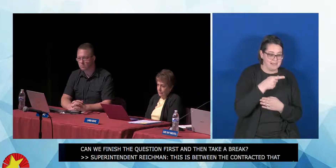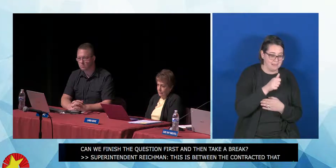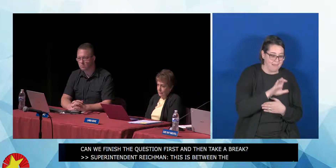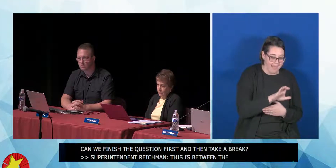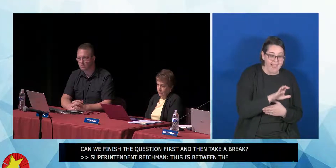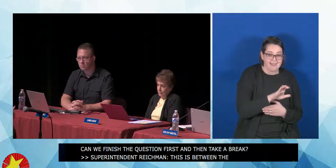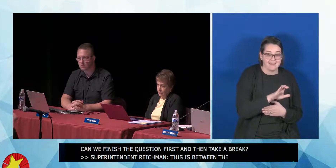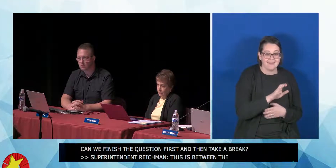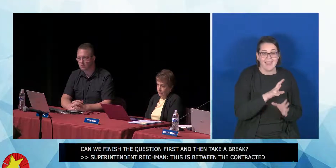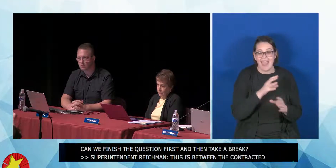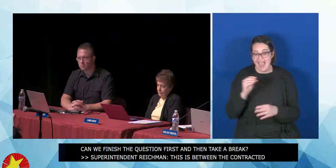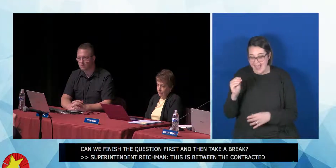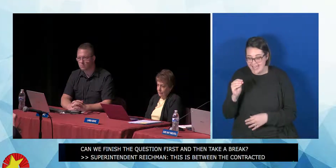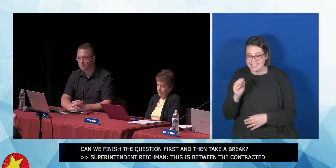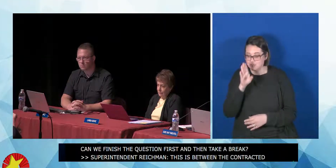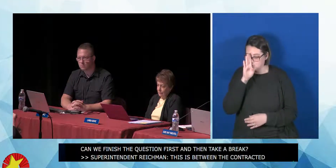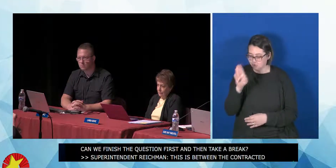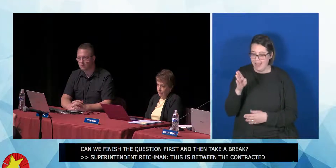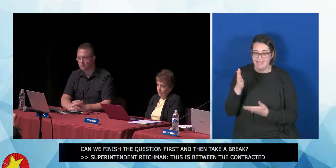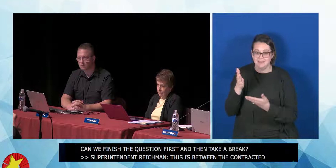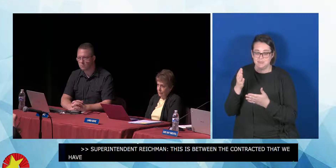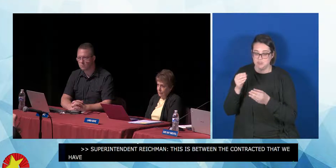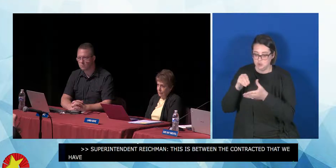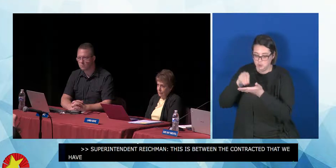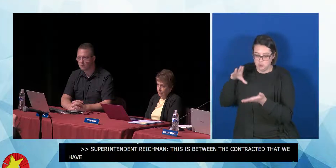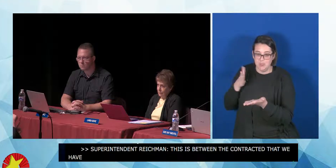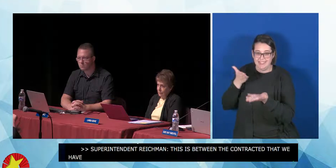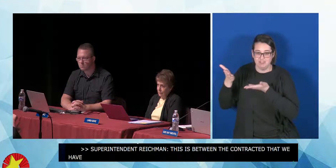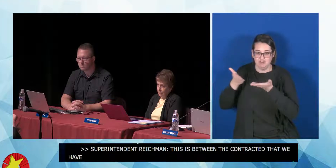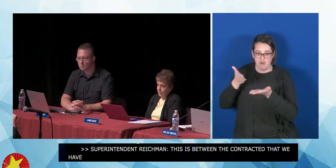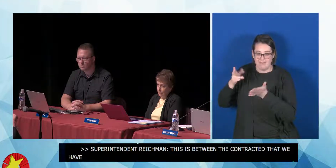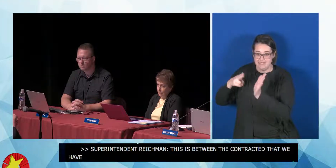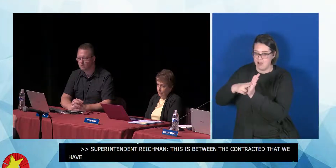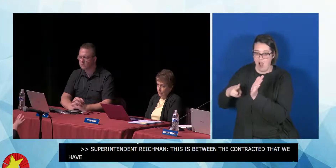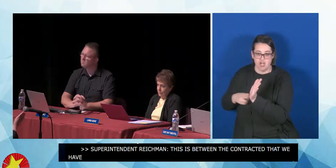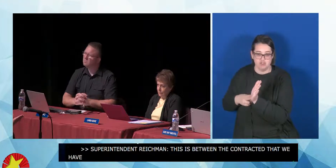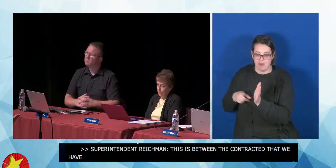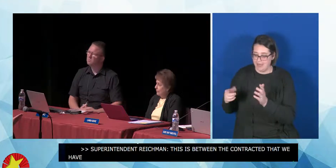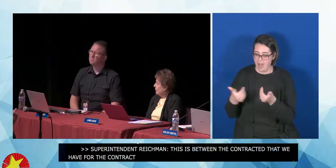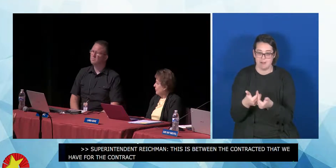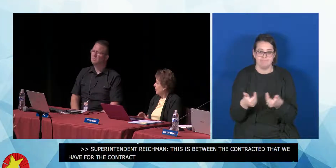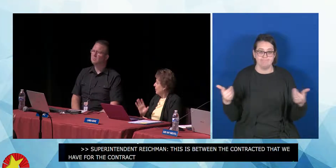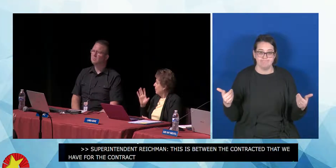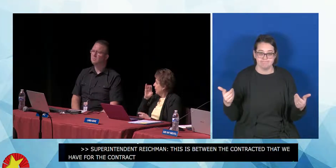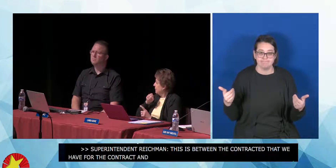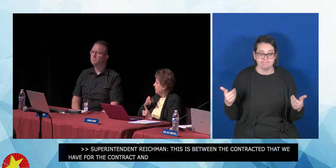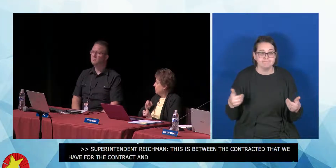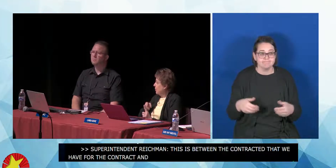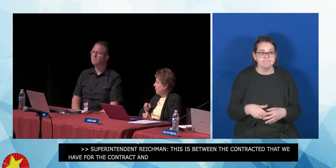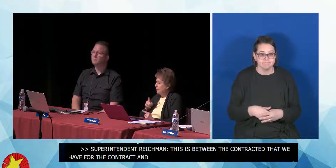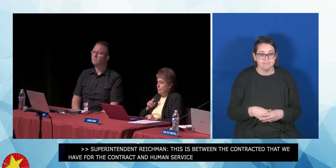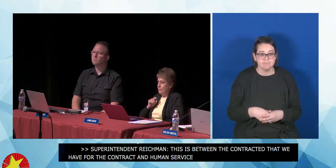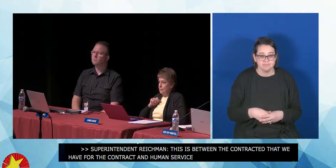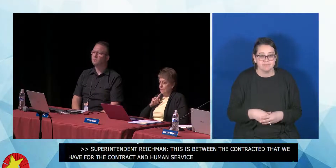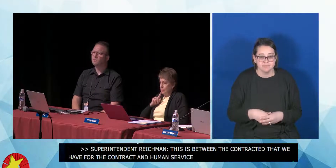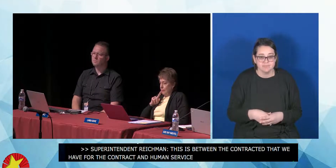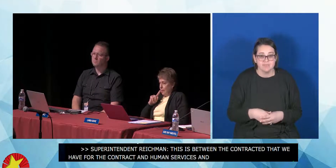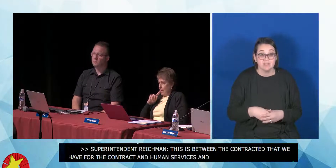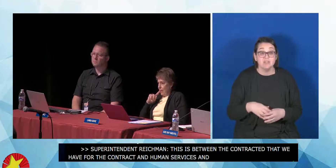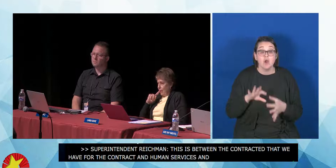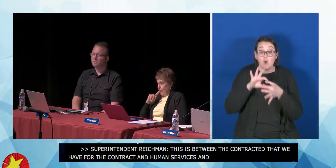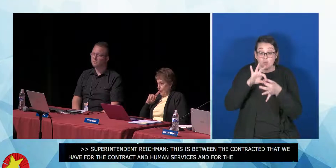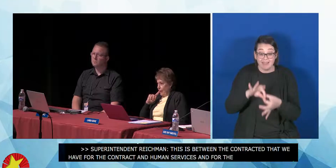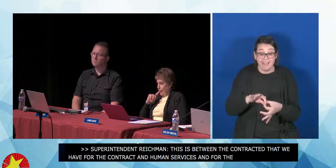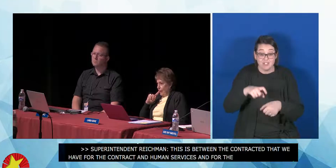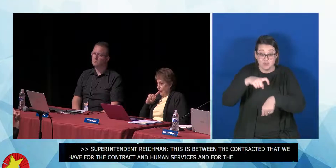and direct student services. As for the timeline of these